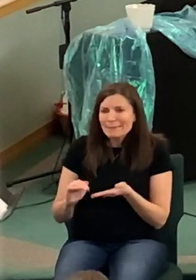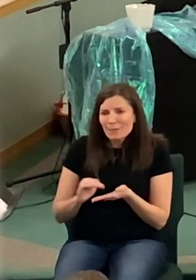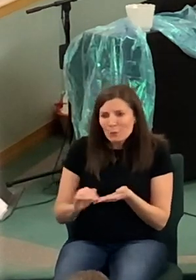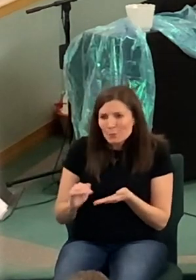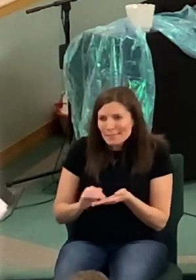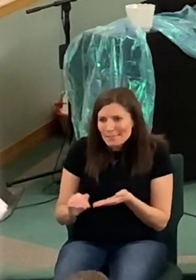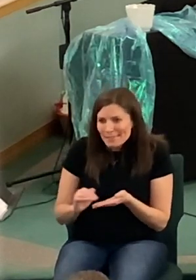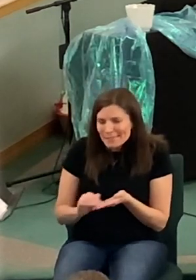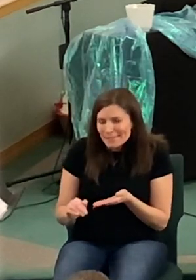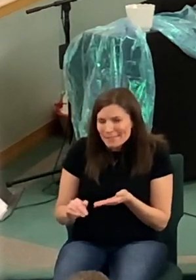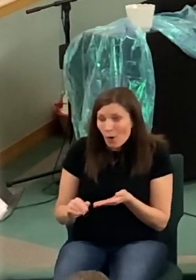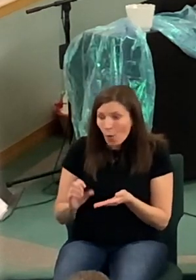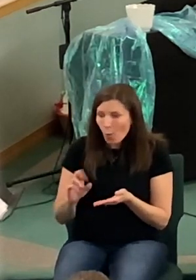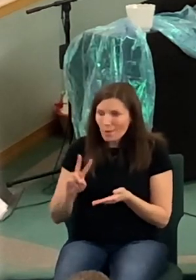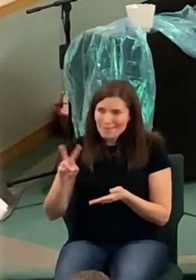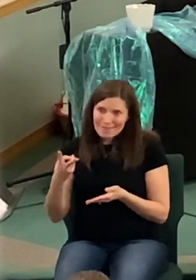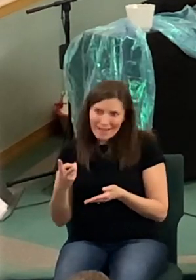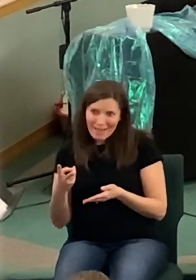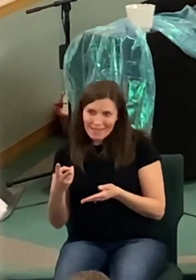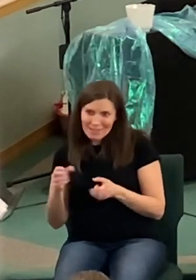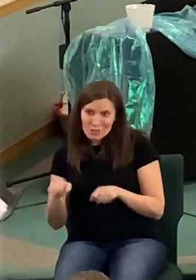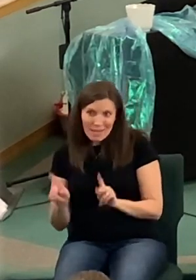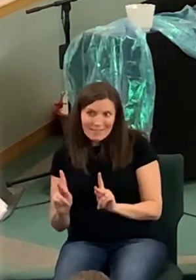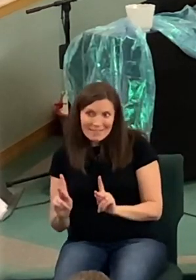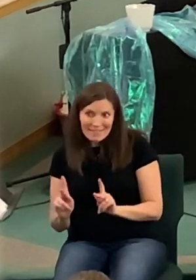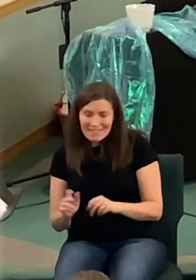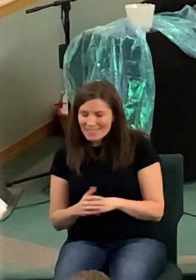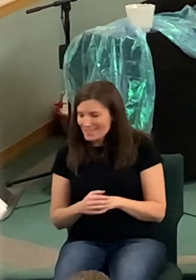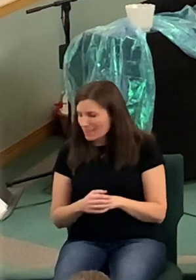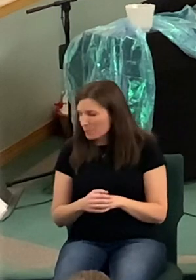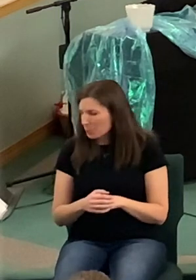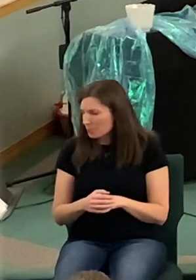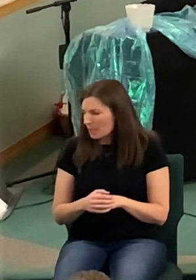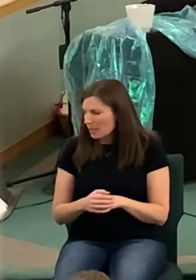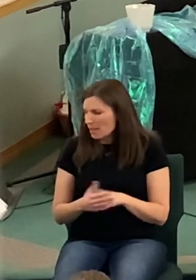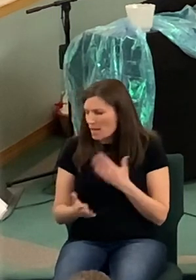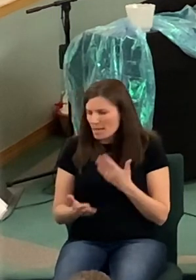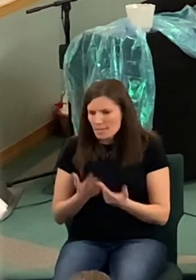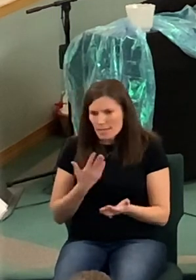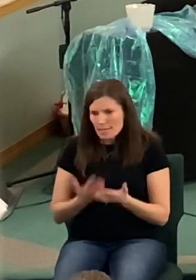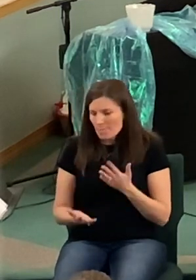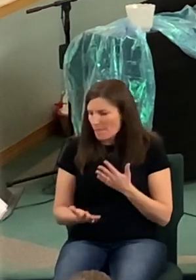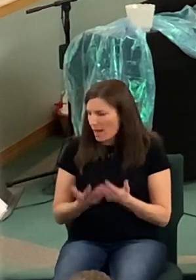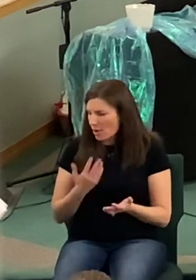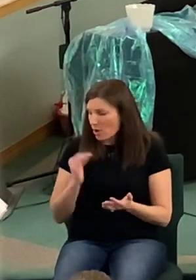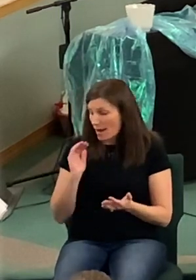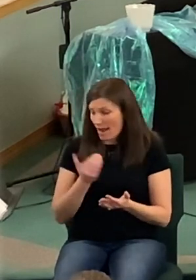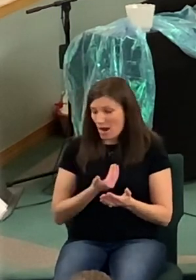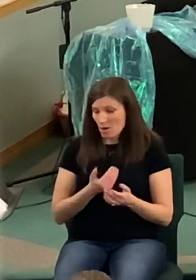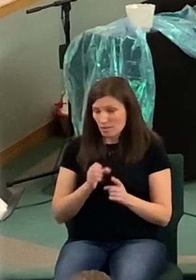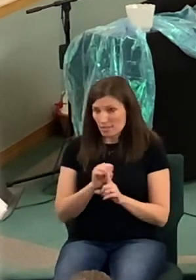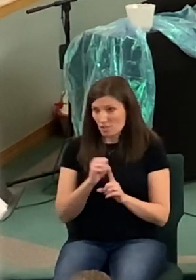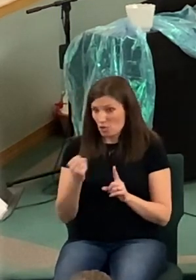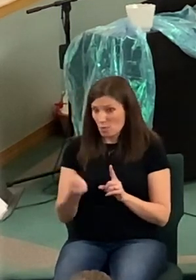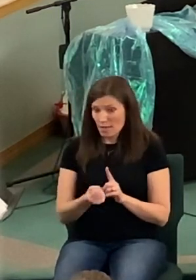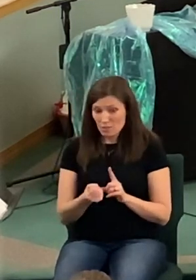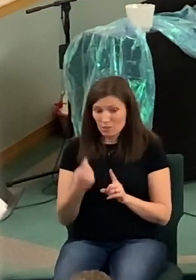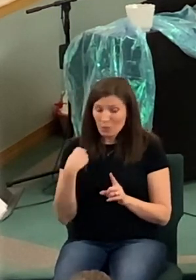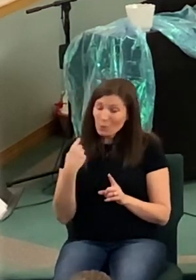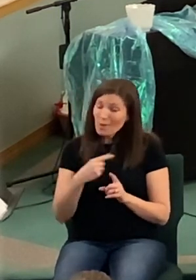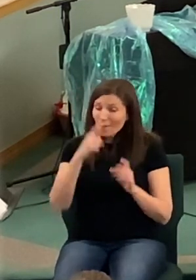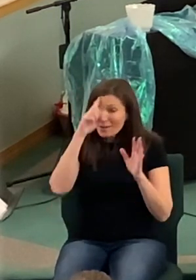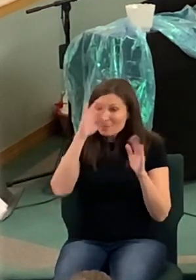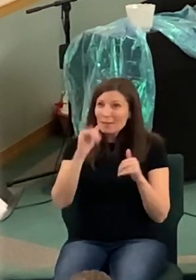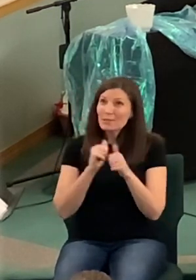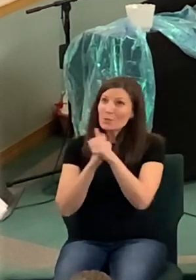are no second chances. It doesn't matter our circumstances, we are expected to have